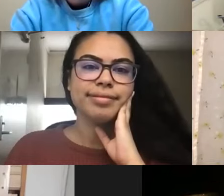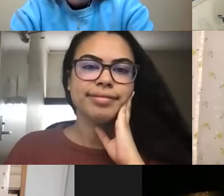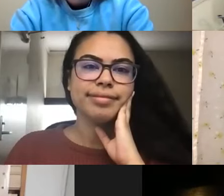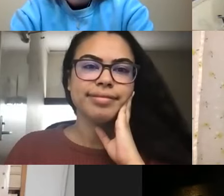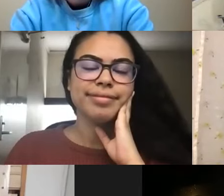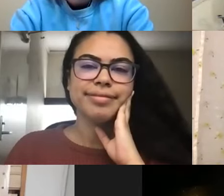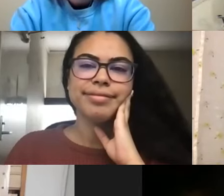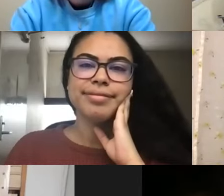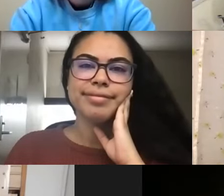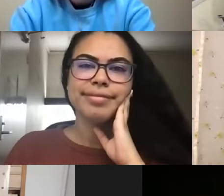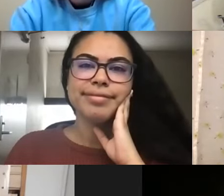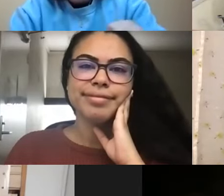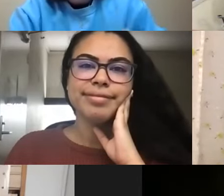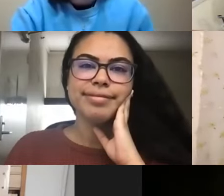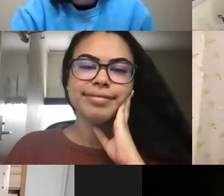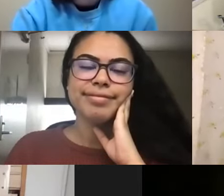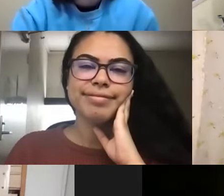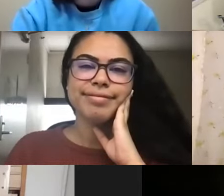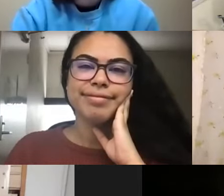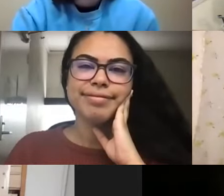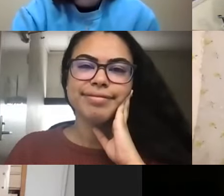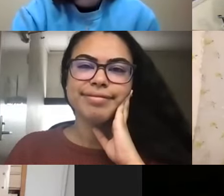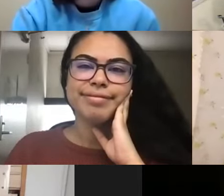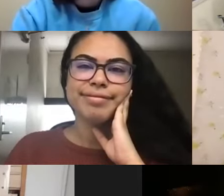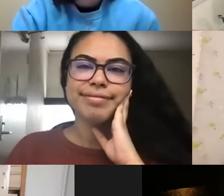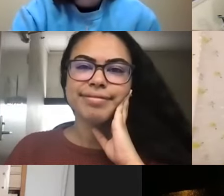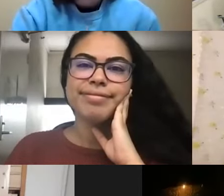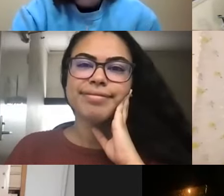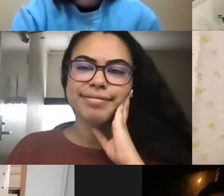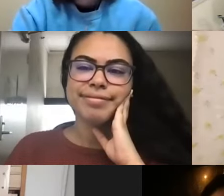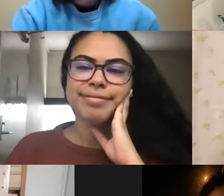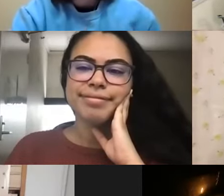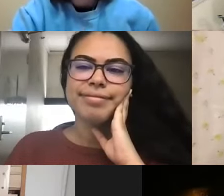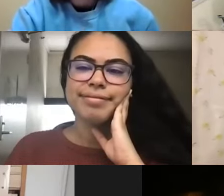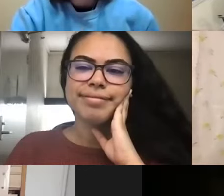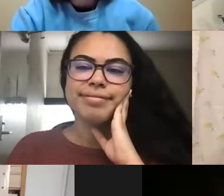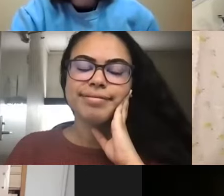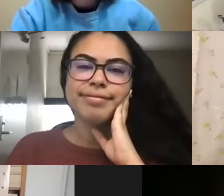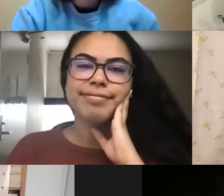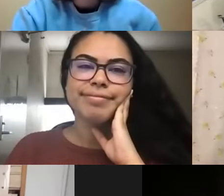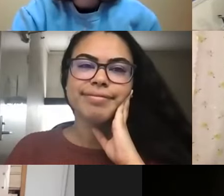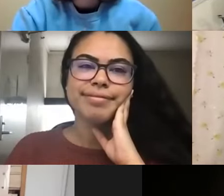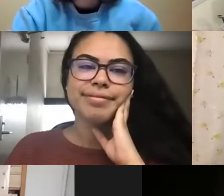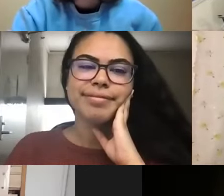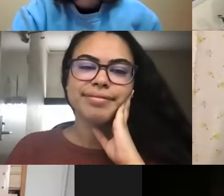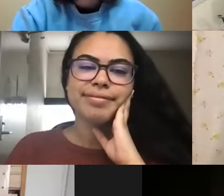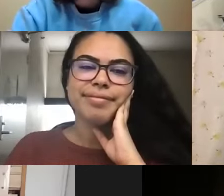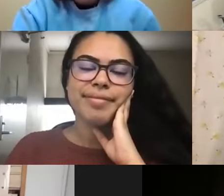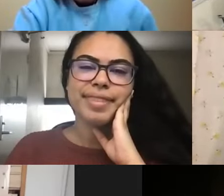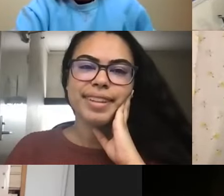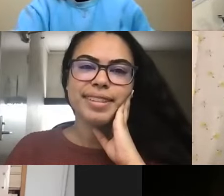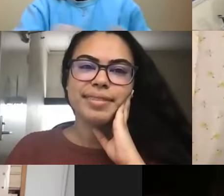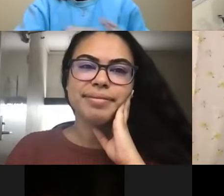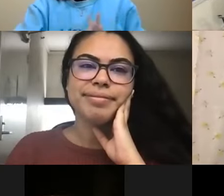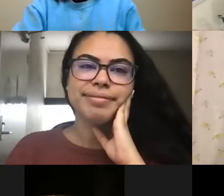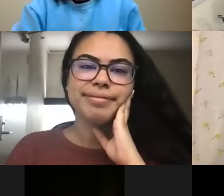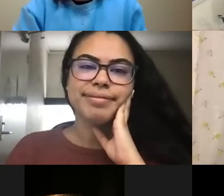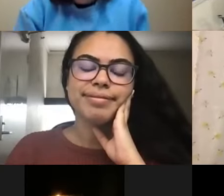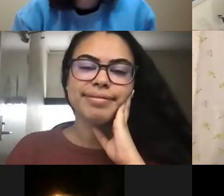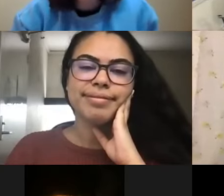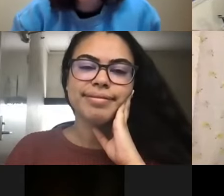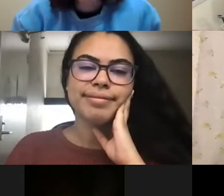Thank you. It's been really interesting and very educational for me too. Thank you. Thank you again